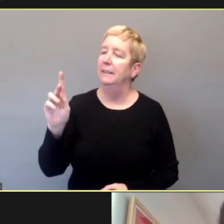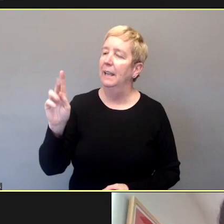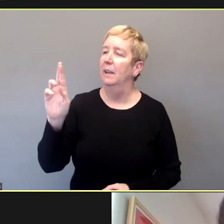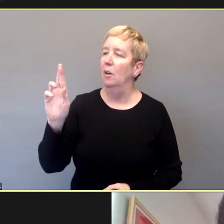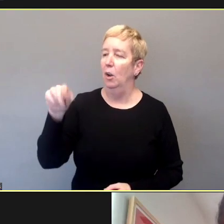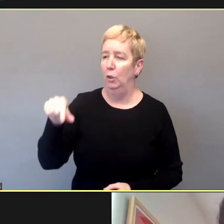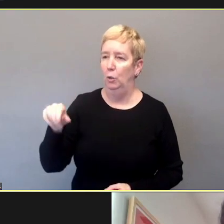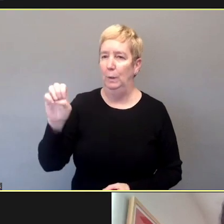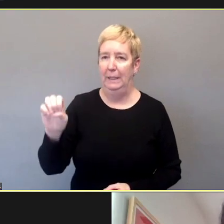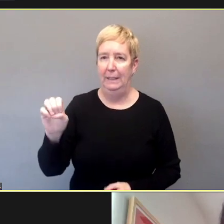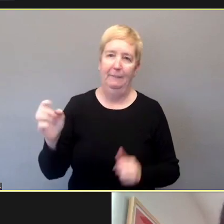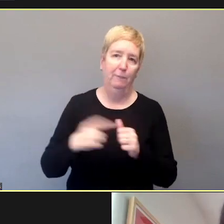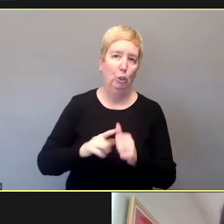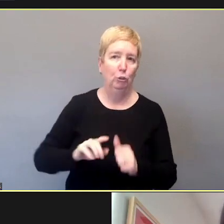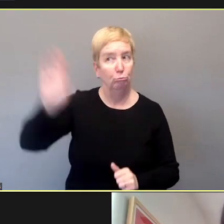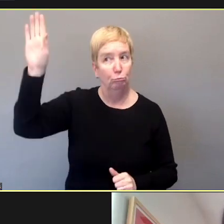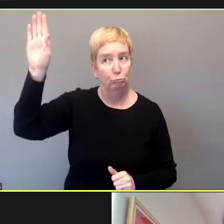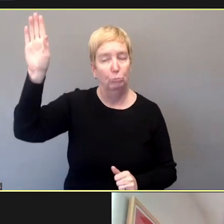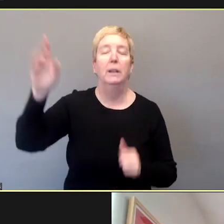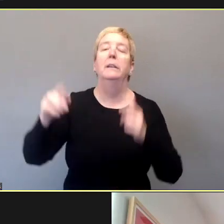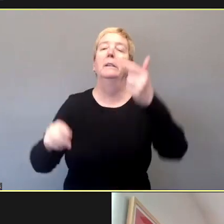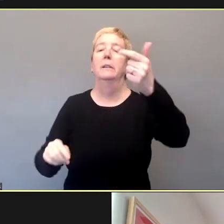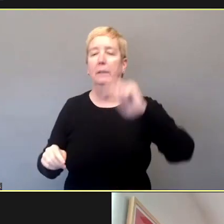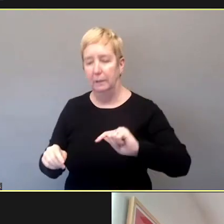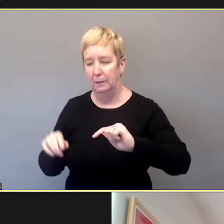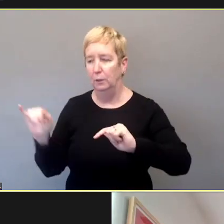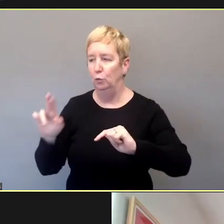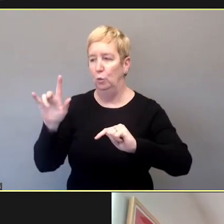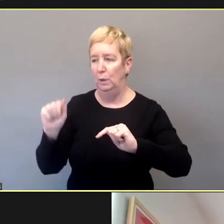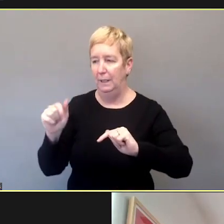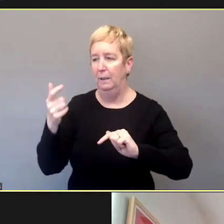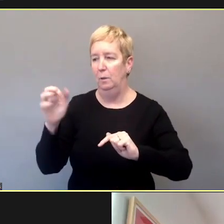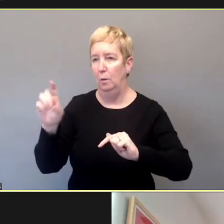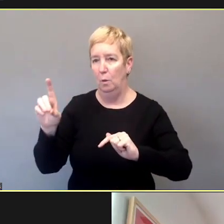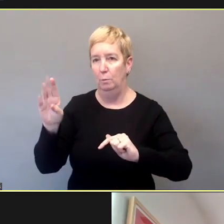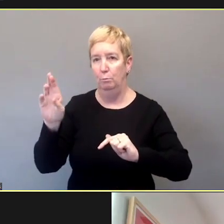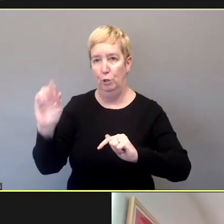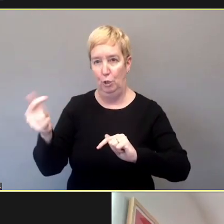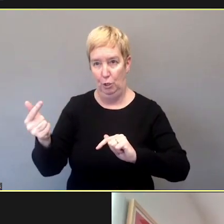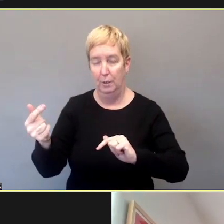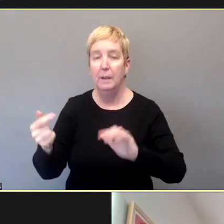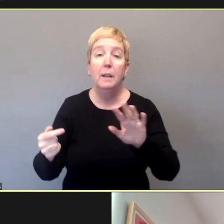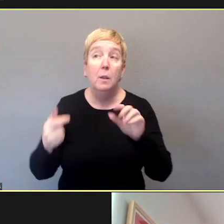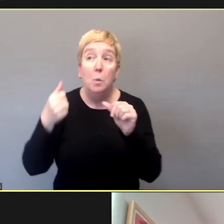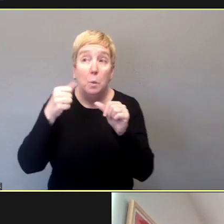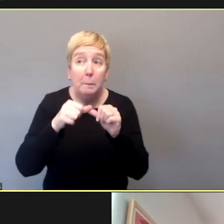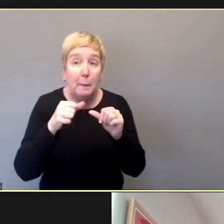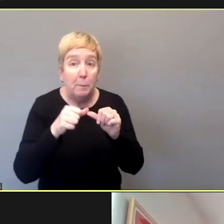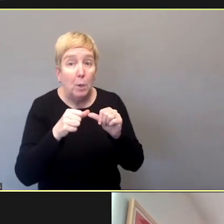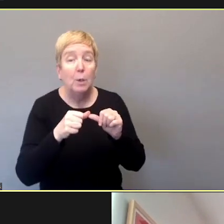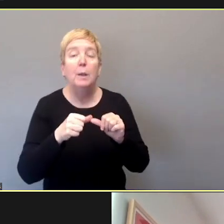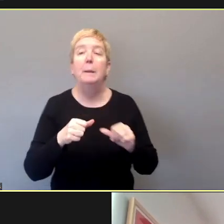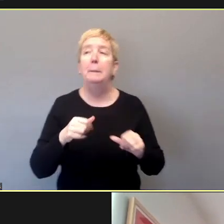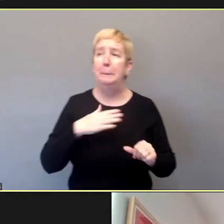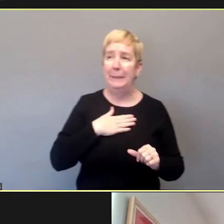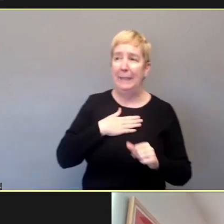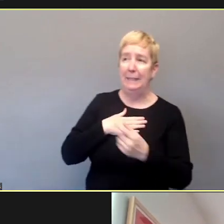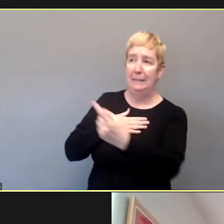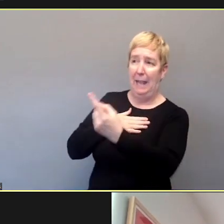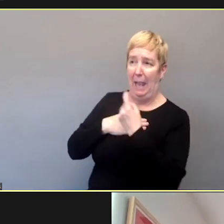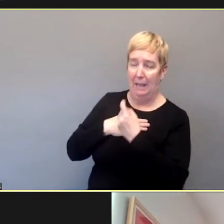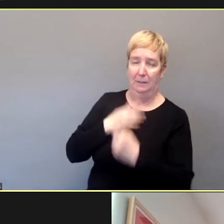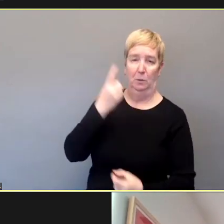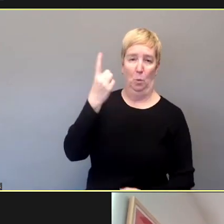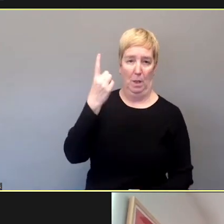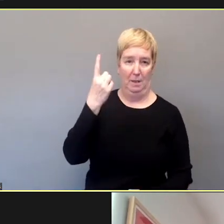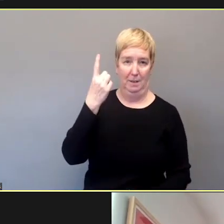go first, followed by Julia Goldberg with the Santa Fe Reporter. A kind reminder to folks to please just ask one question so that we